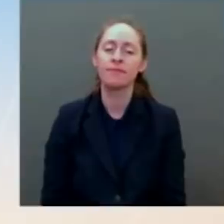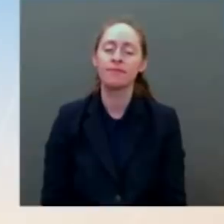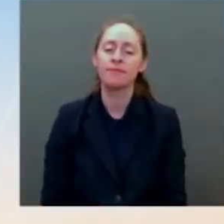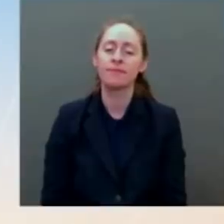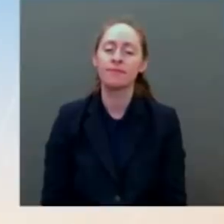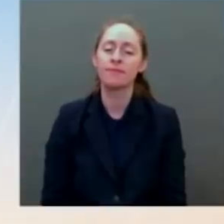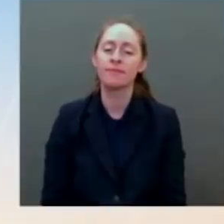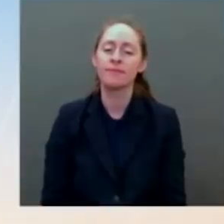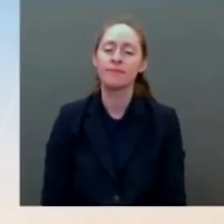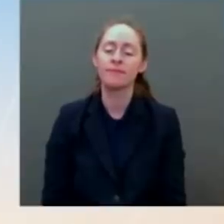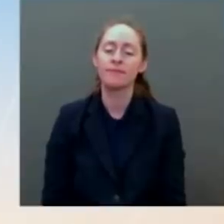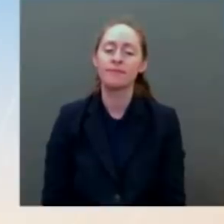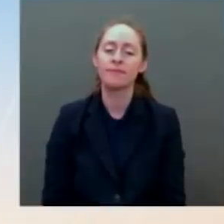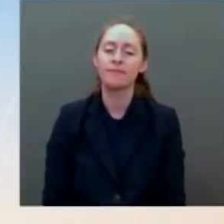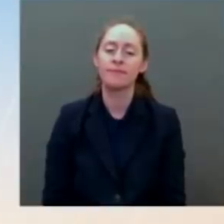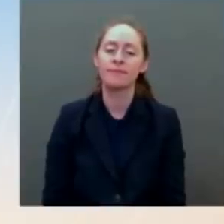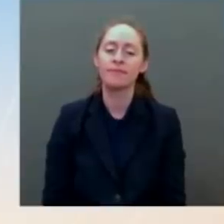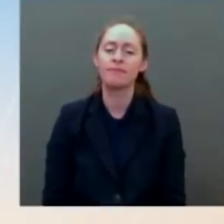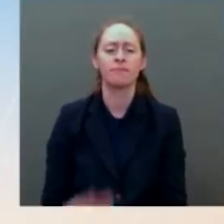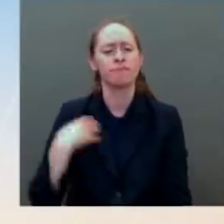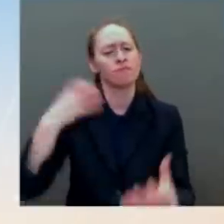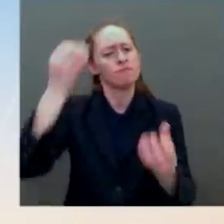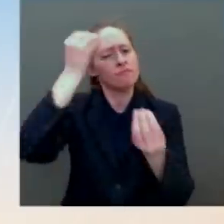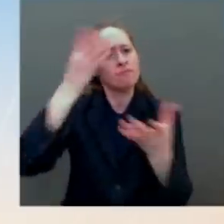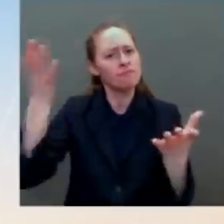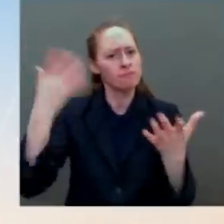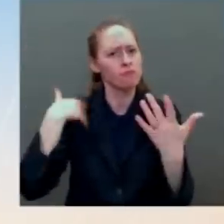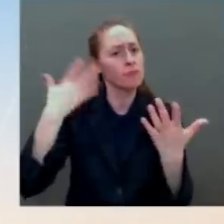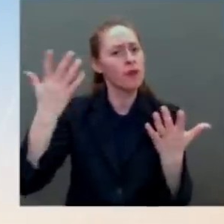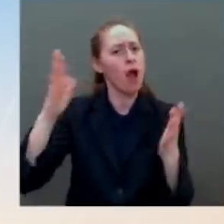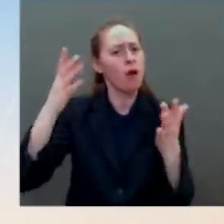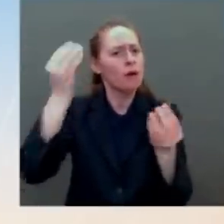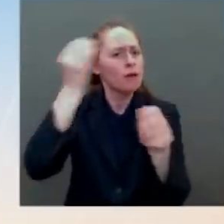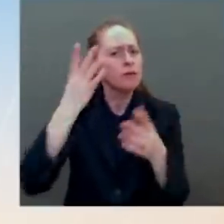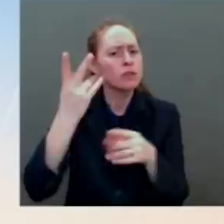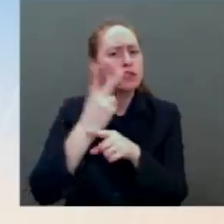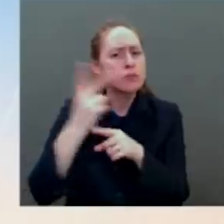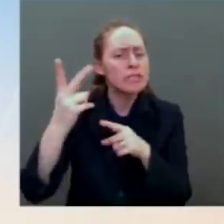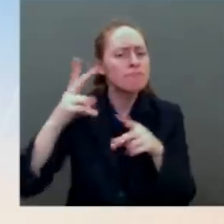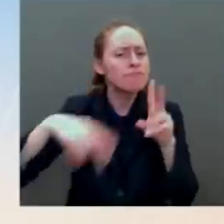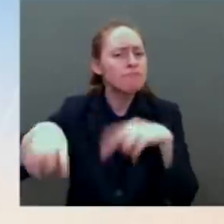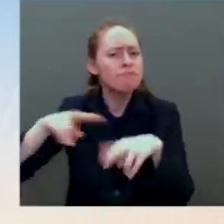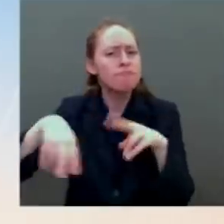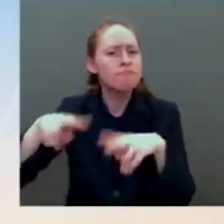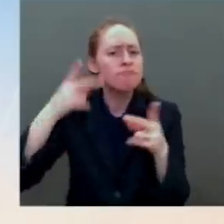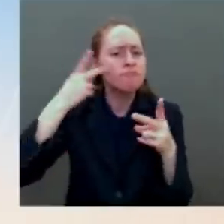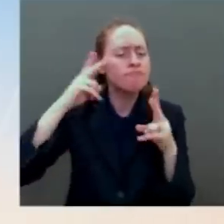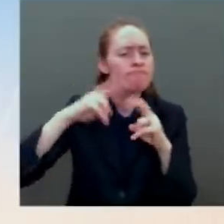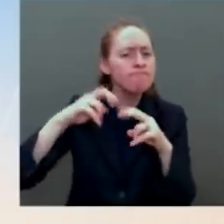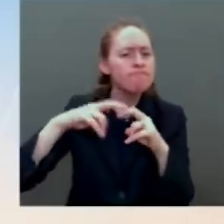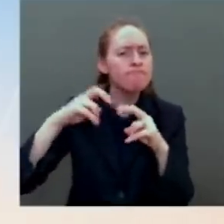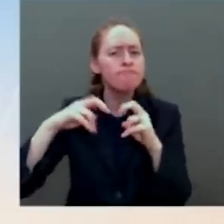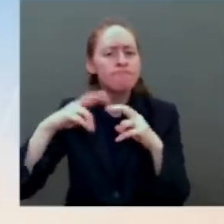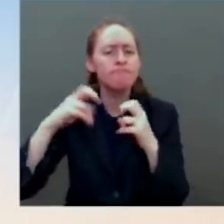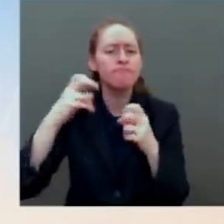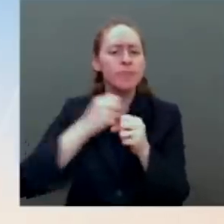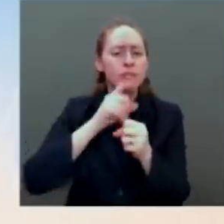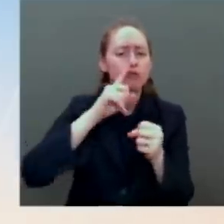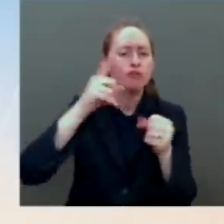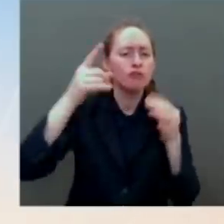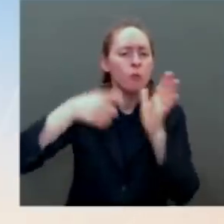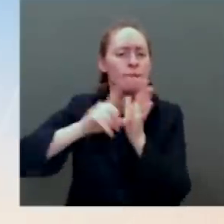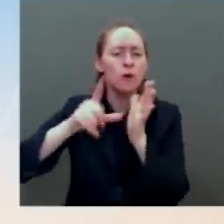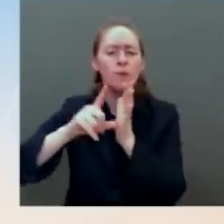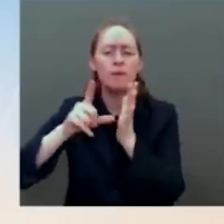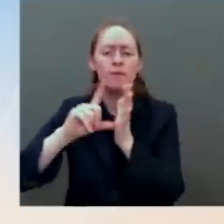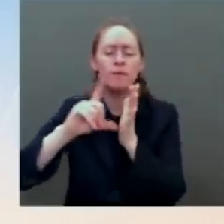what we had announced was a two-week extension to look at the data and make recommendations based on the data and the science about whether it should be